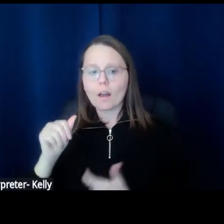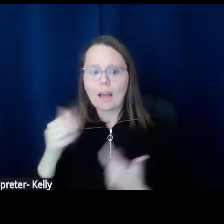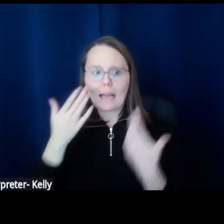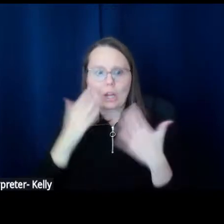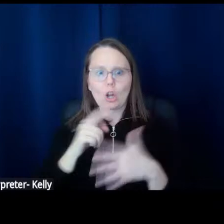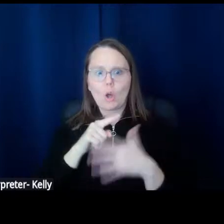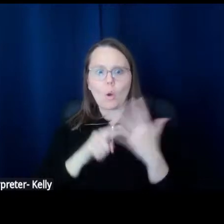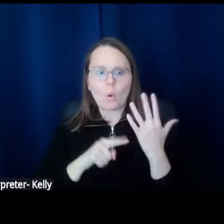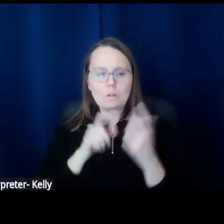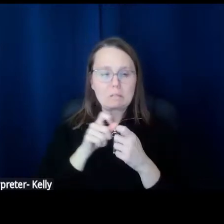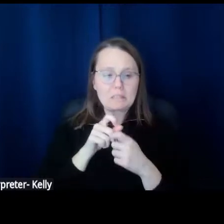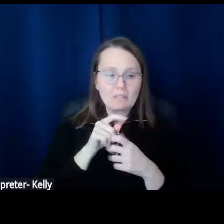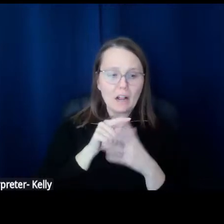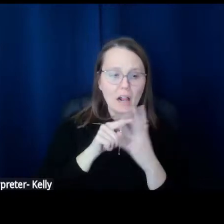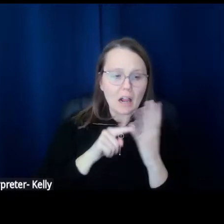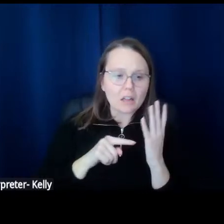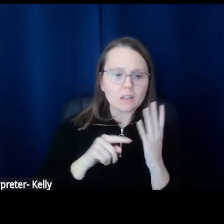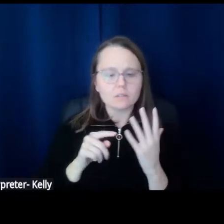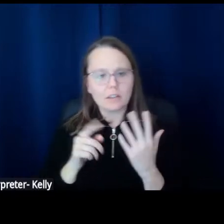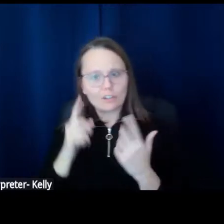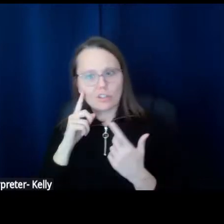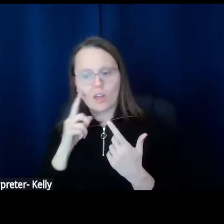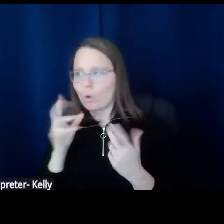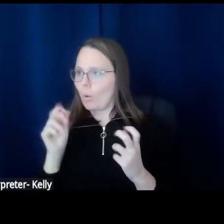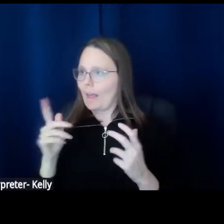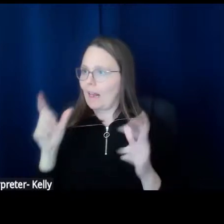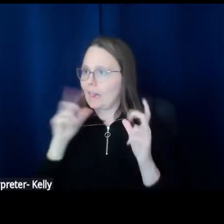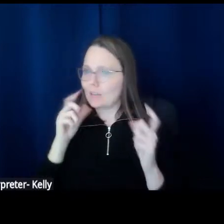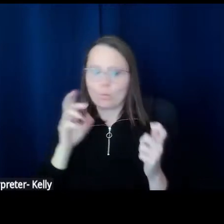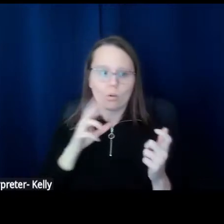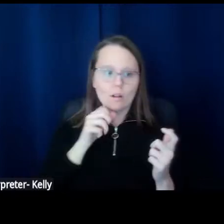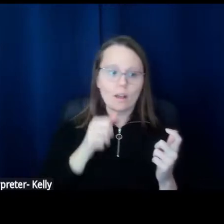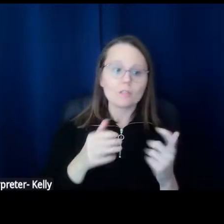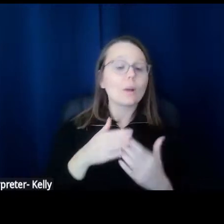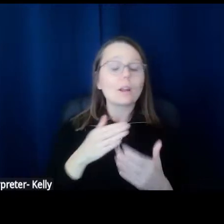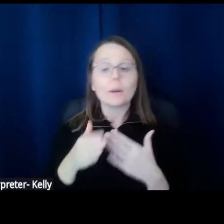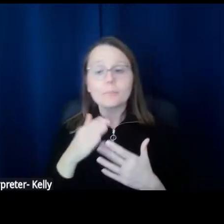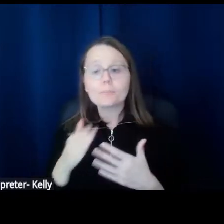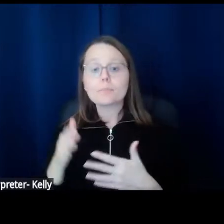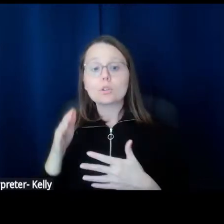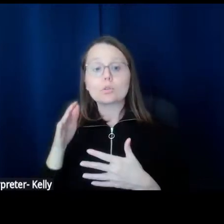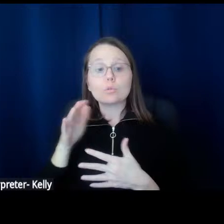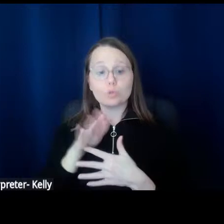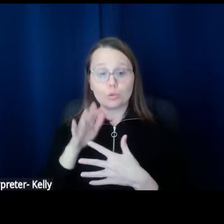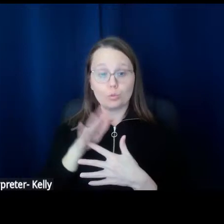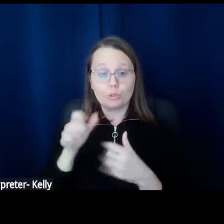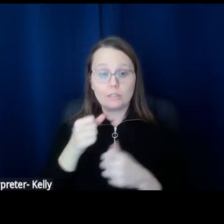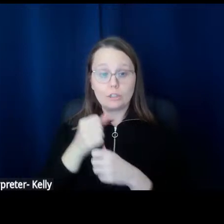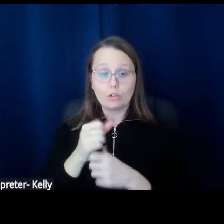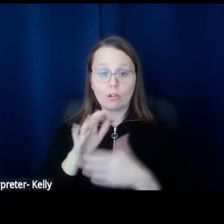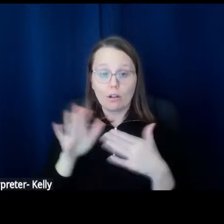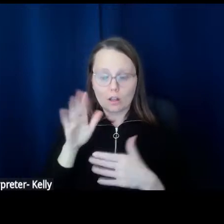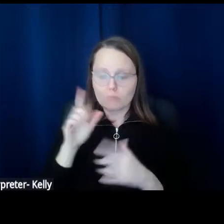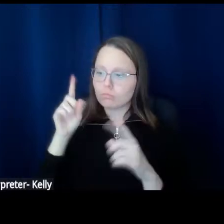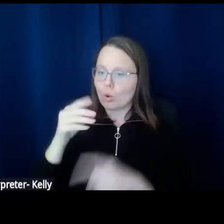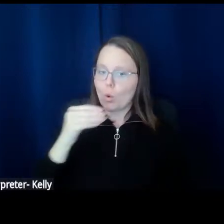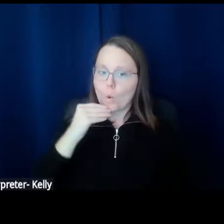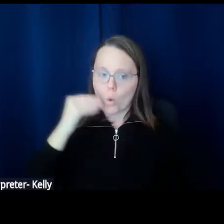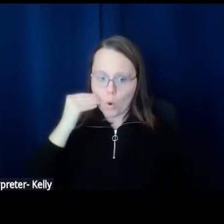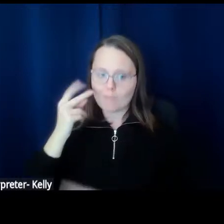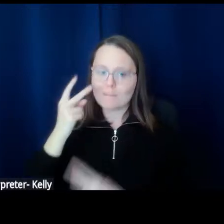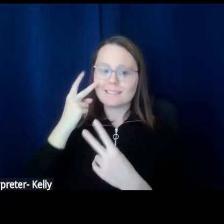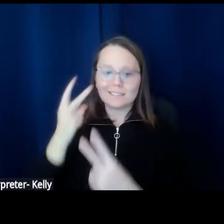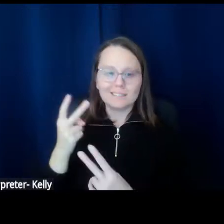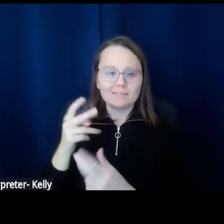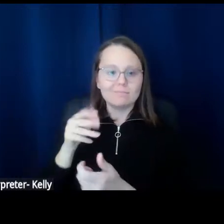didn't. And so my junior year of college, I ended up going home, saw my optometrist that I had been seeing